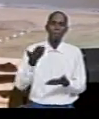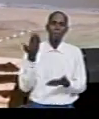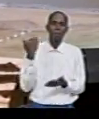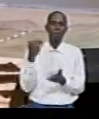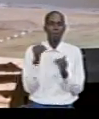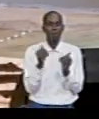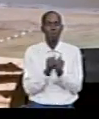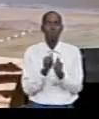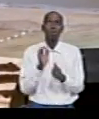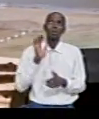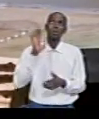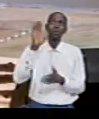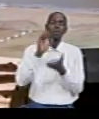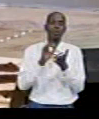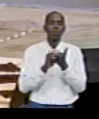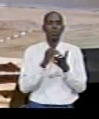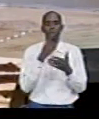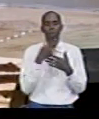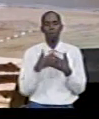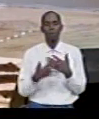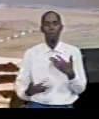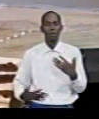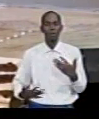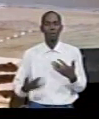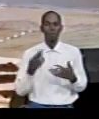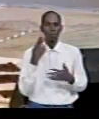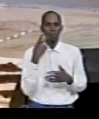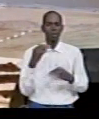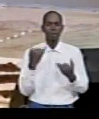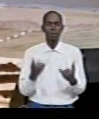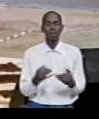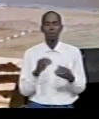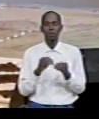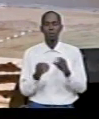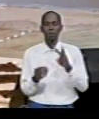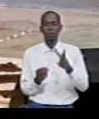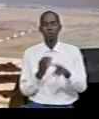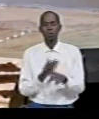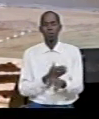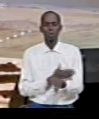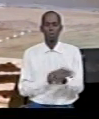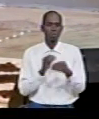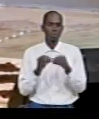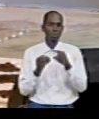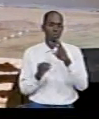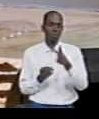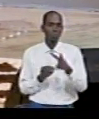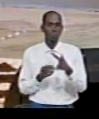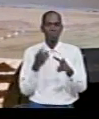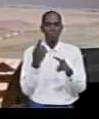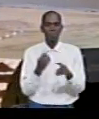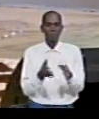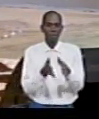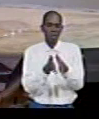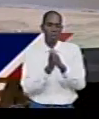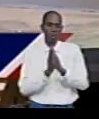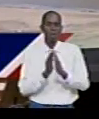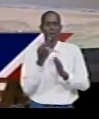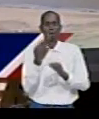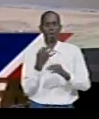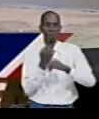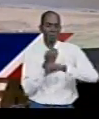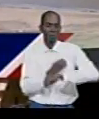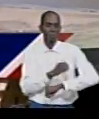his own blood. We're coming to number two there. Number two is the demand of defending